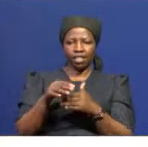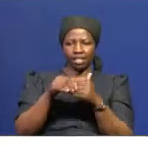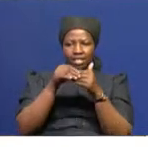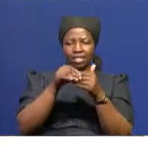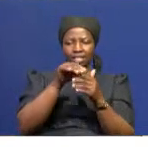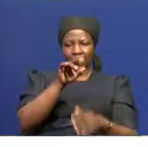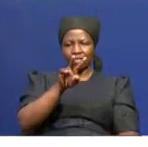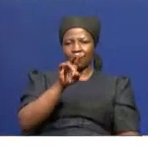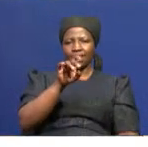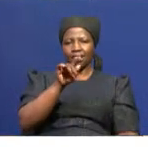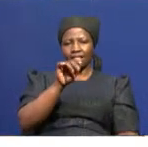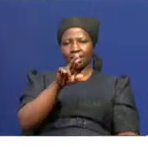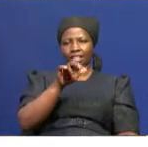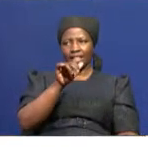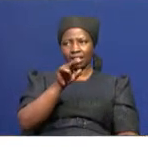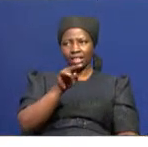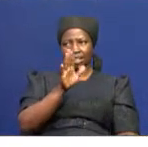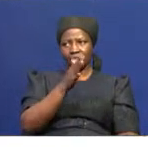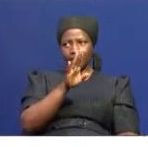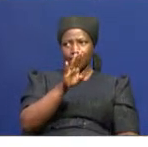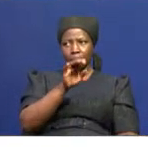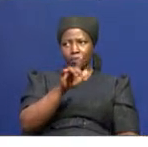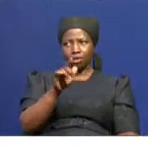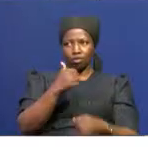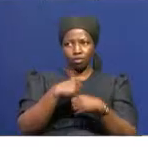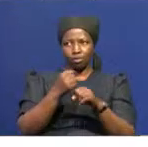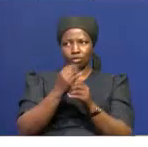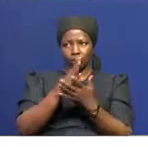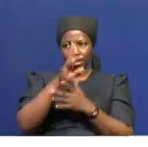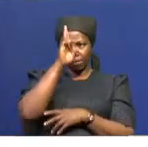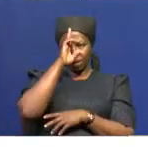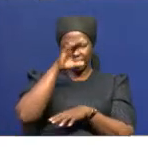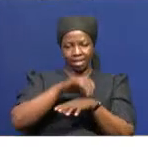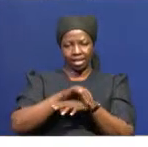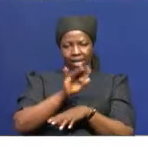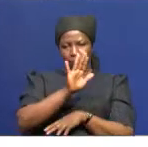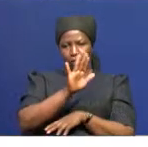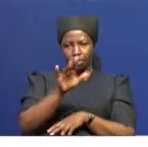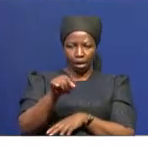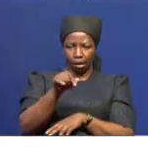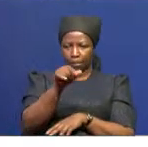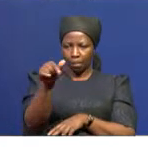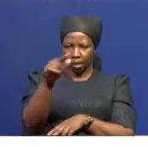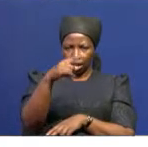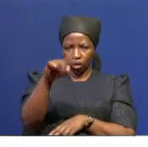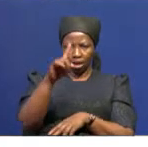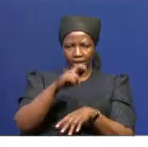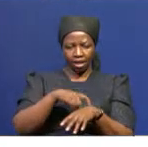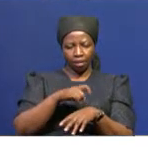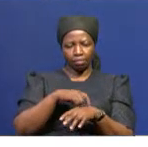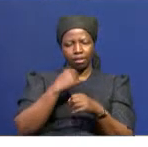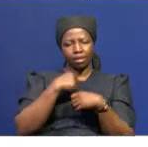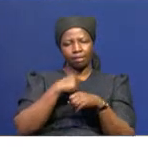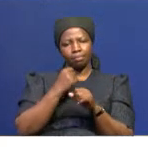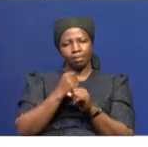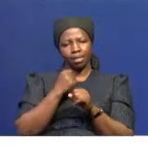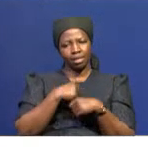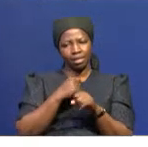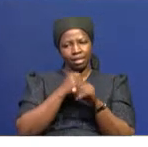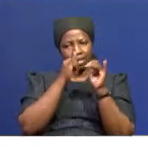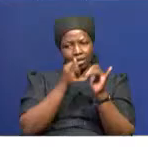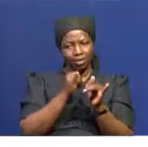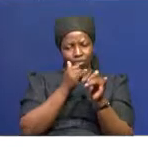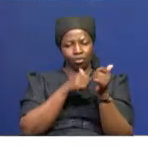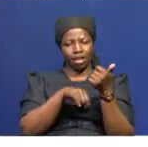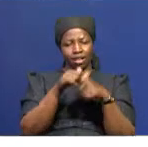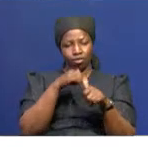Veterans Bill to ensure that the police officers do get their money and in good time. He's talking about modernization. Efforts are